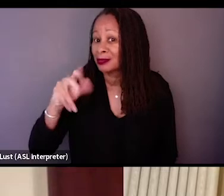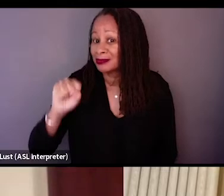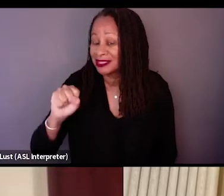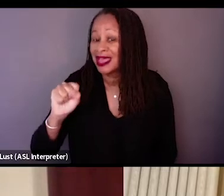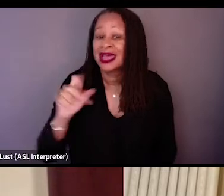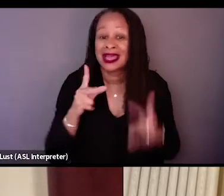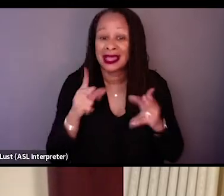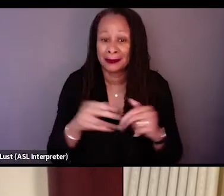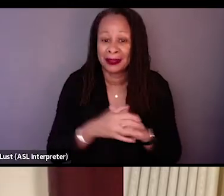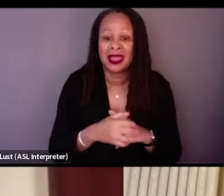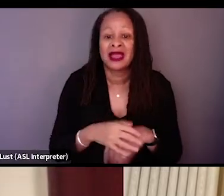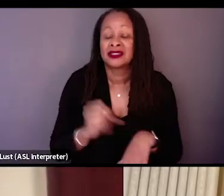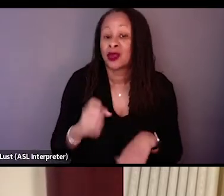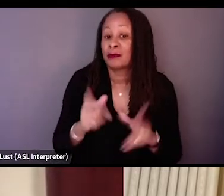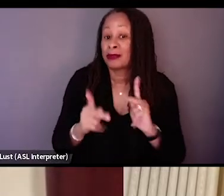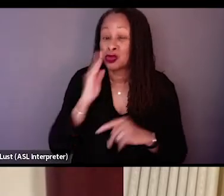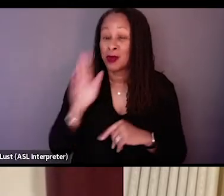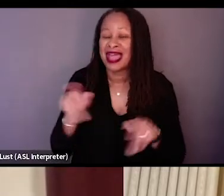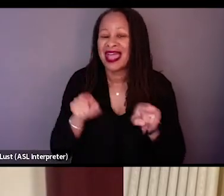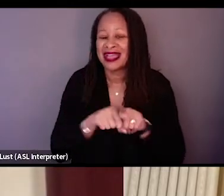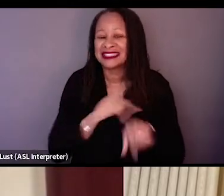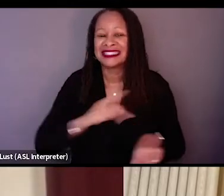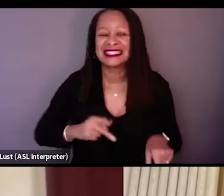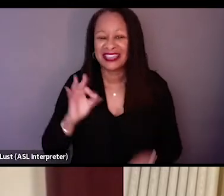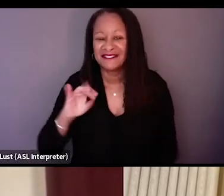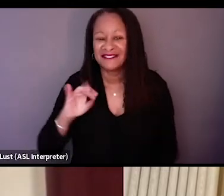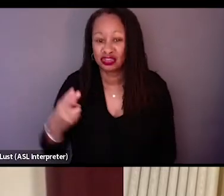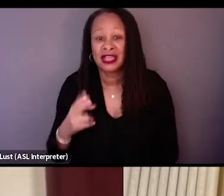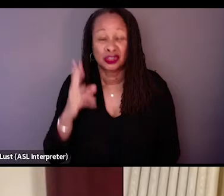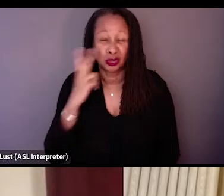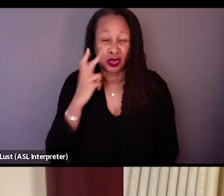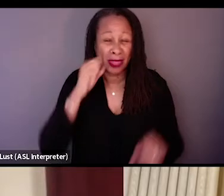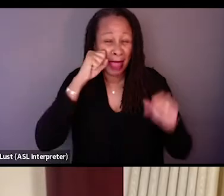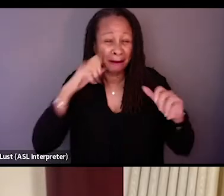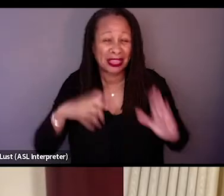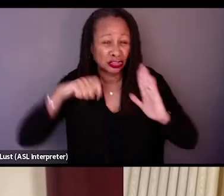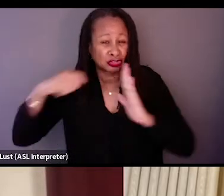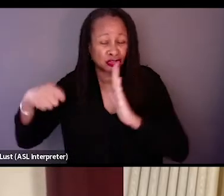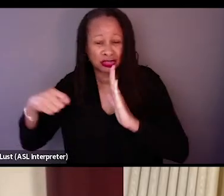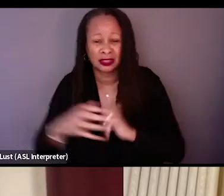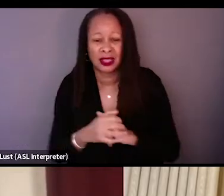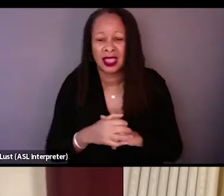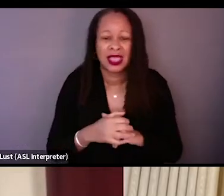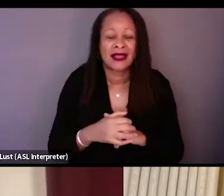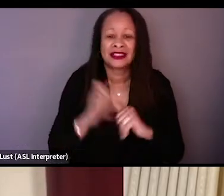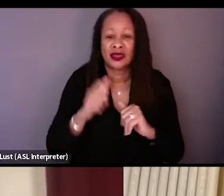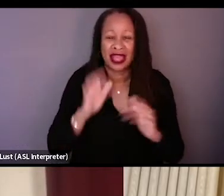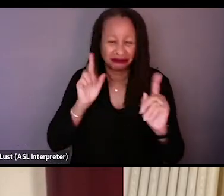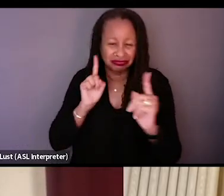him as Kingfish. So to show that astonishing shot of that pastor leading that procession into the